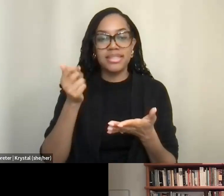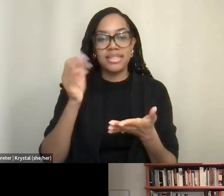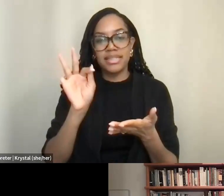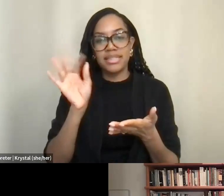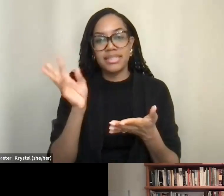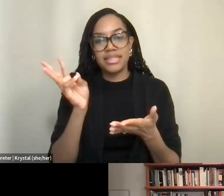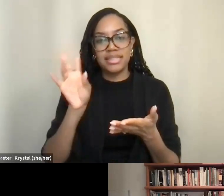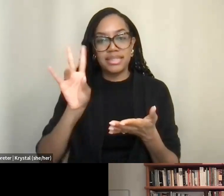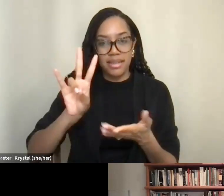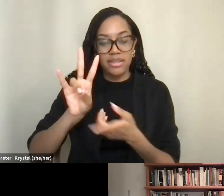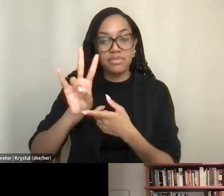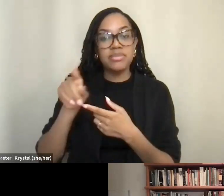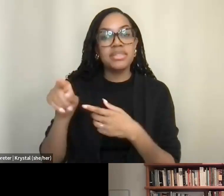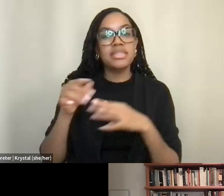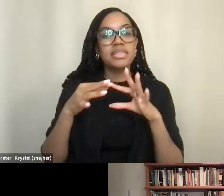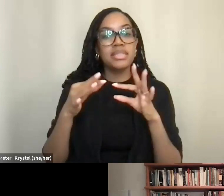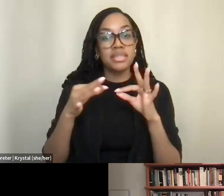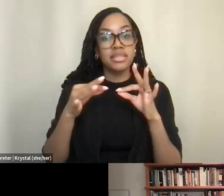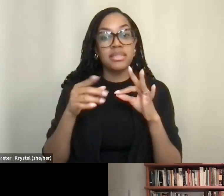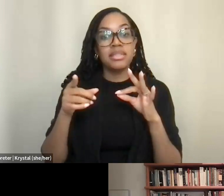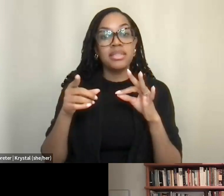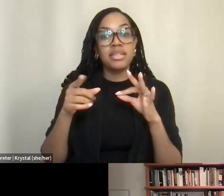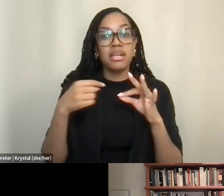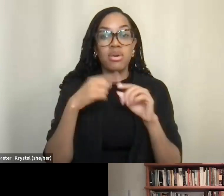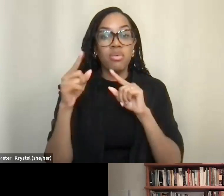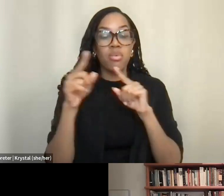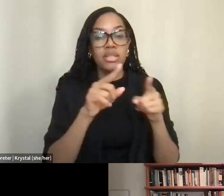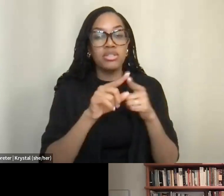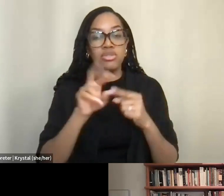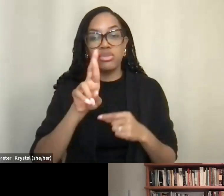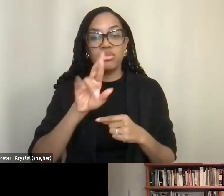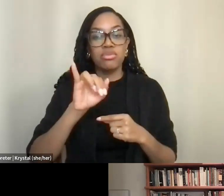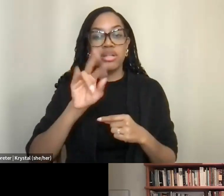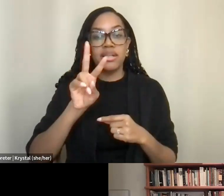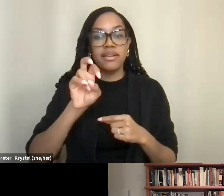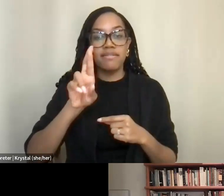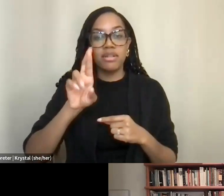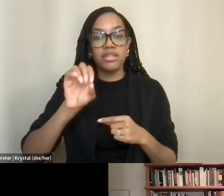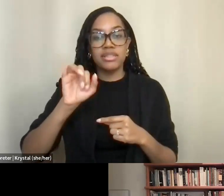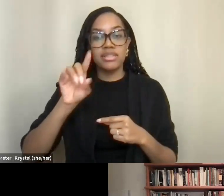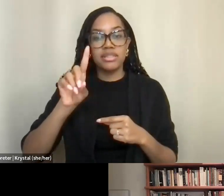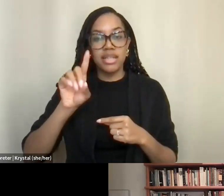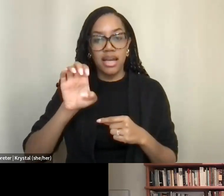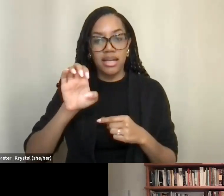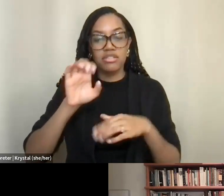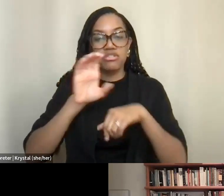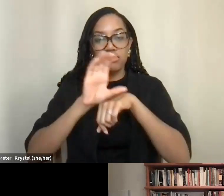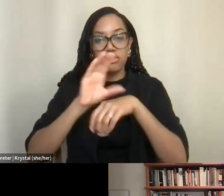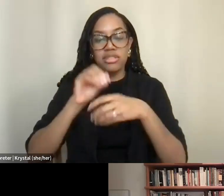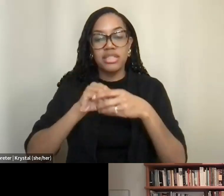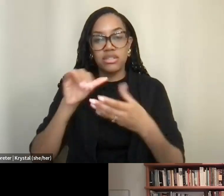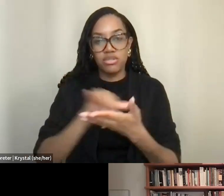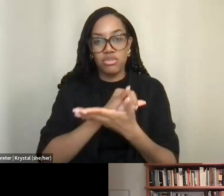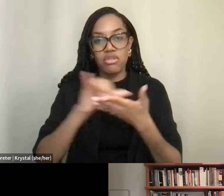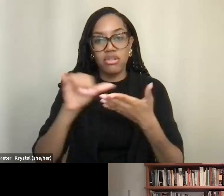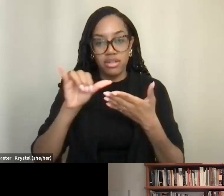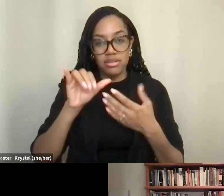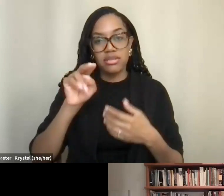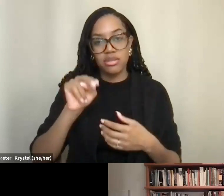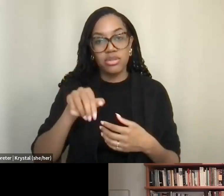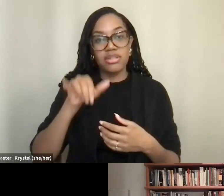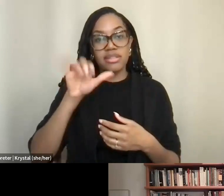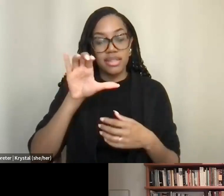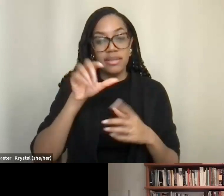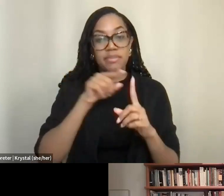went down by the Riverside to Riverside Church in New York City. He got tremendous media abuse by